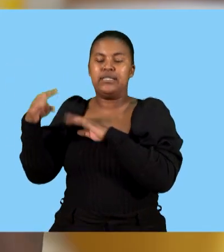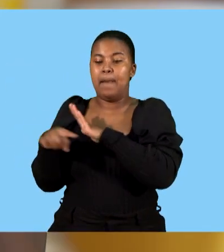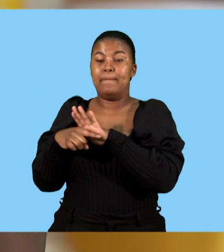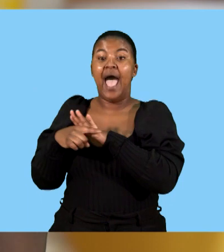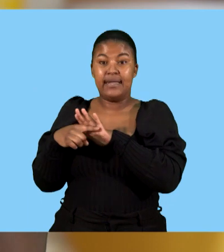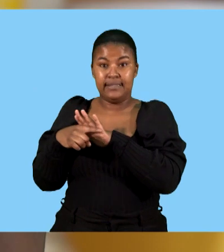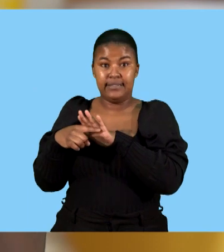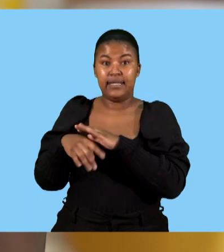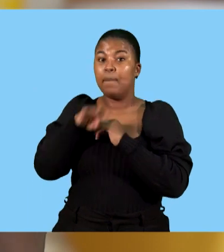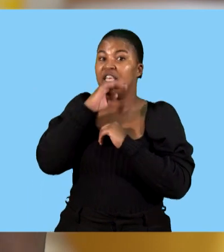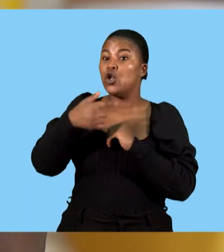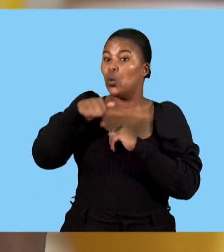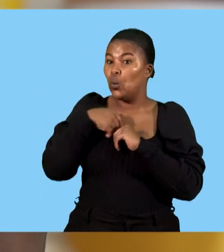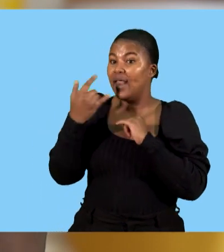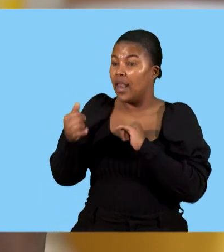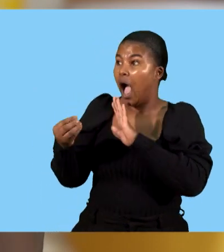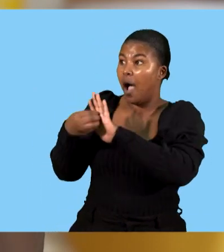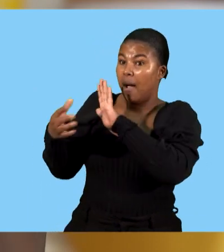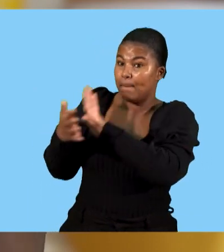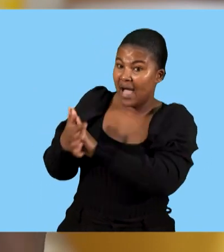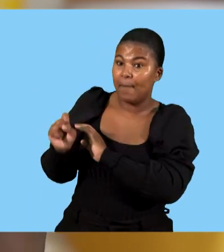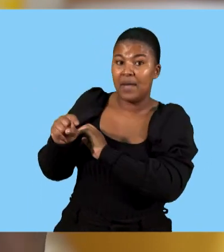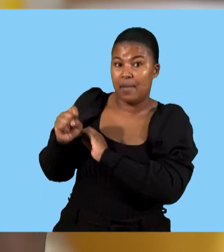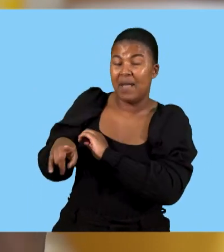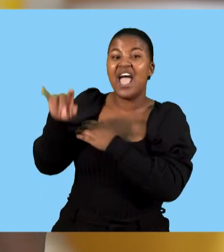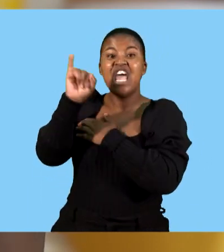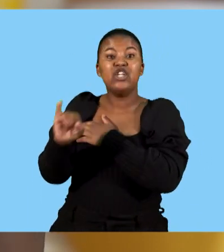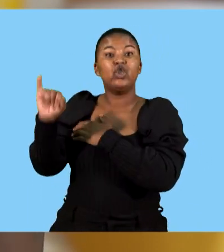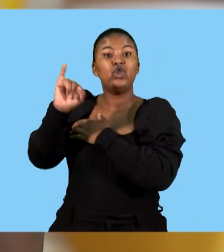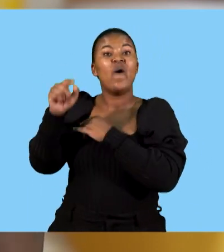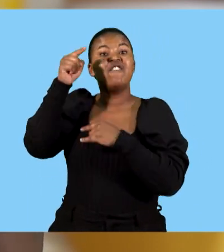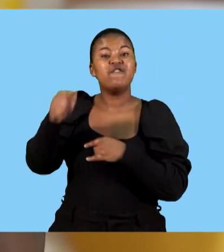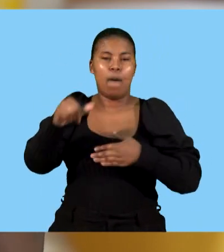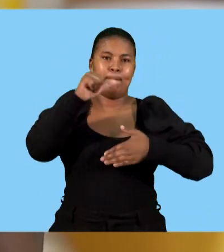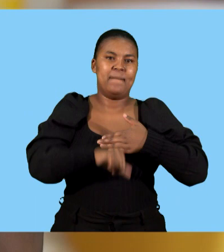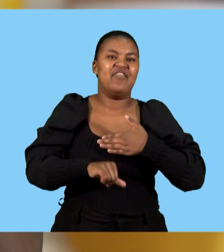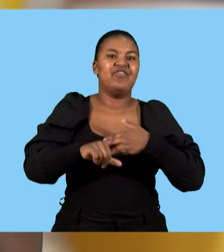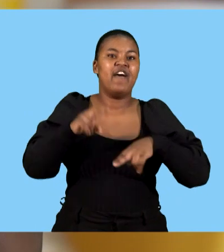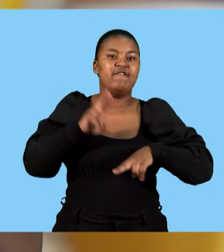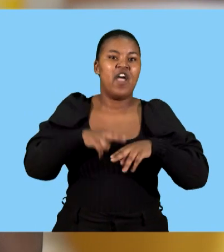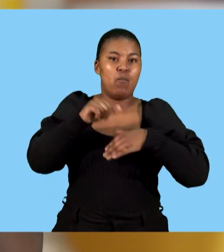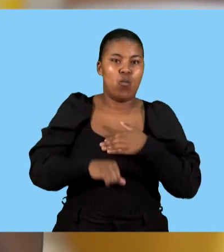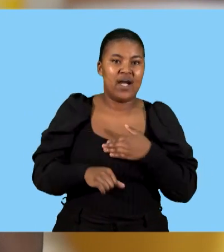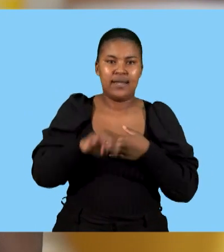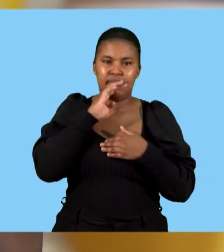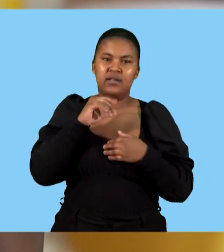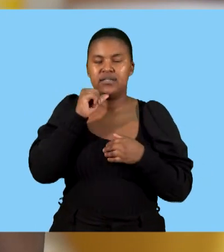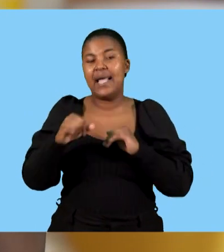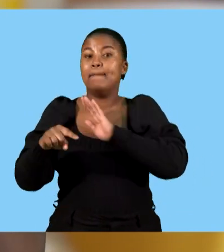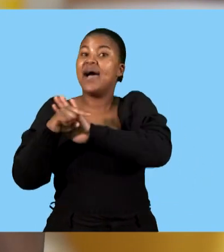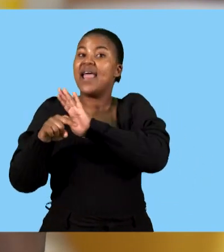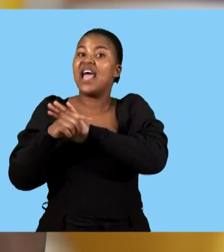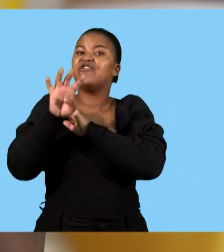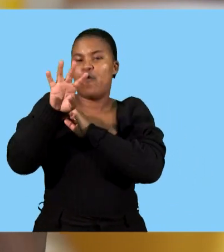are recording that adjustment, the insurance for the month of February. So when I come to my owner's equity, I'm saying minus